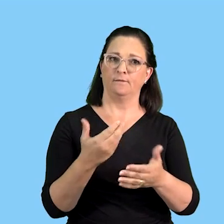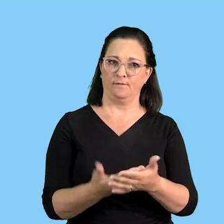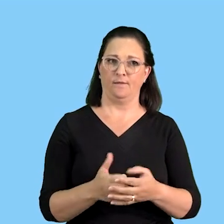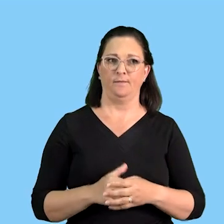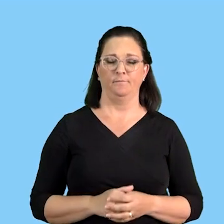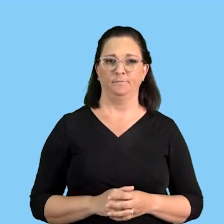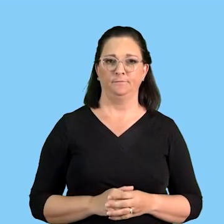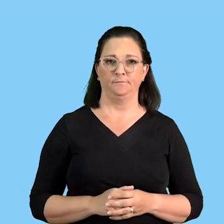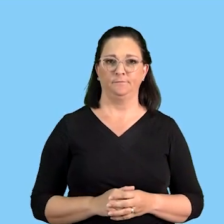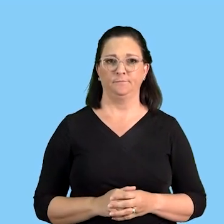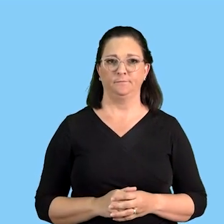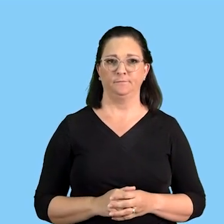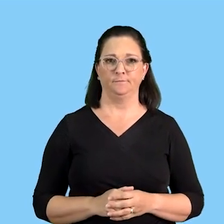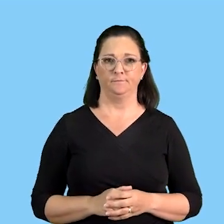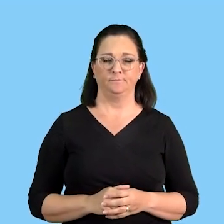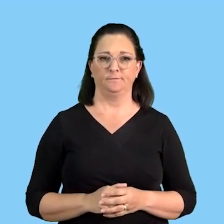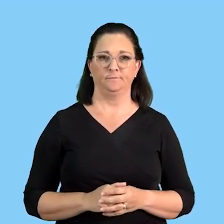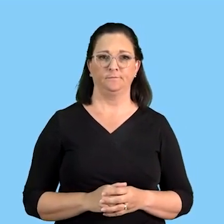continue regardless of such